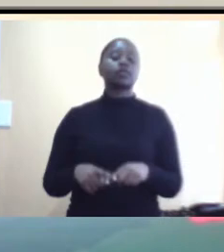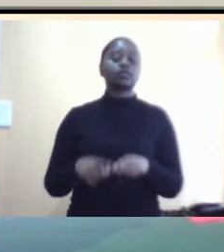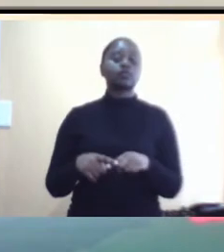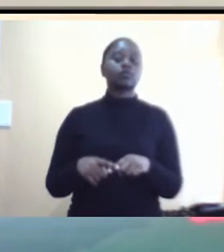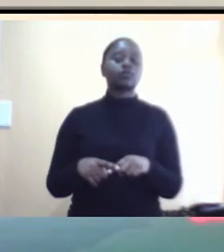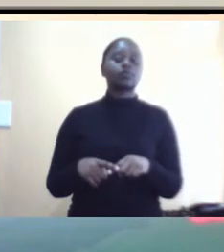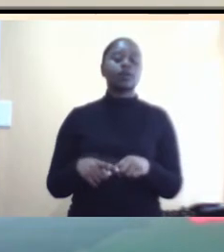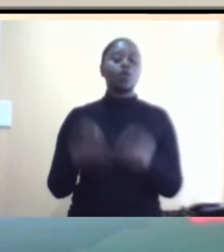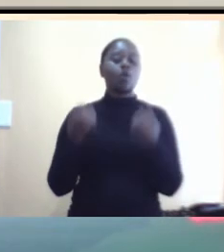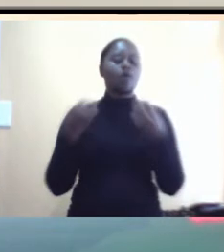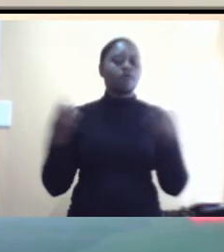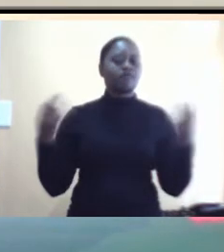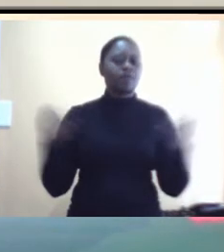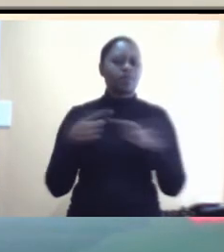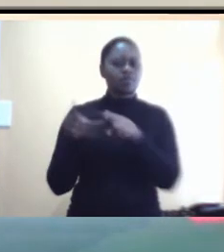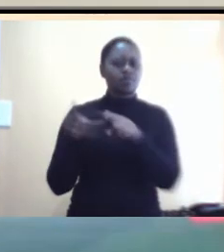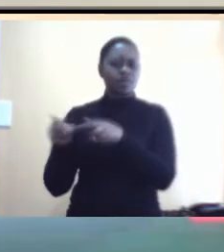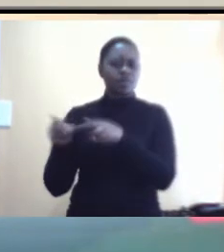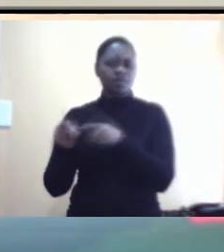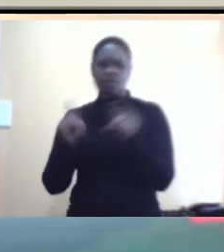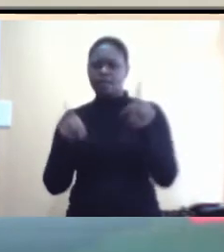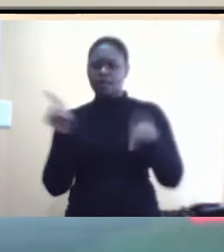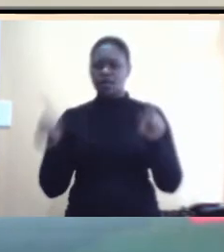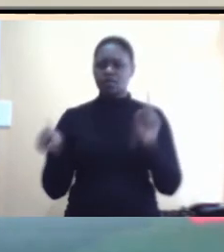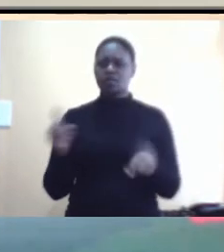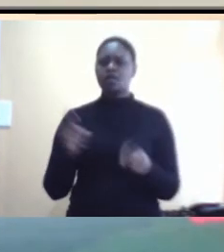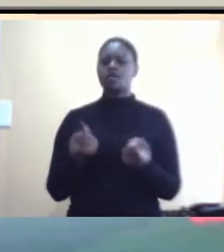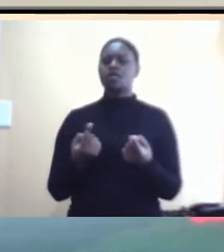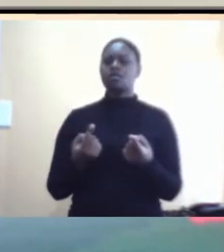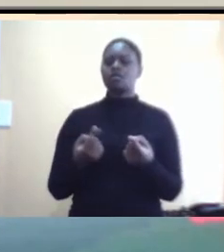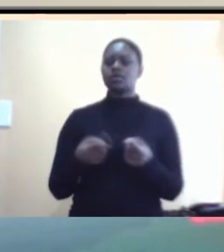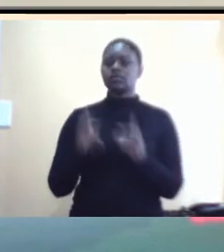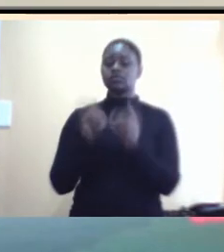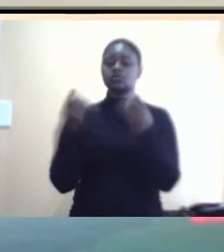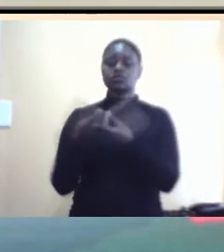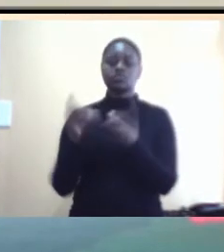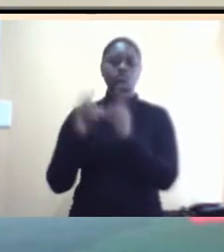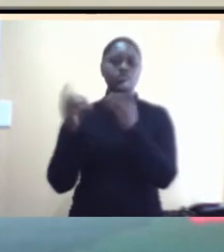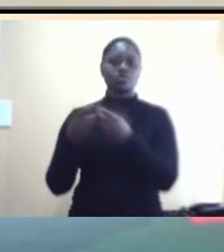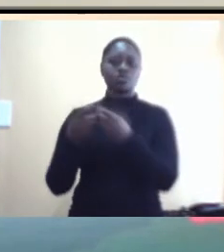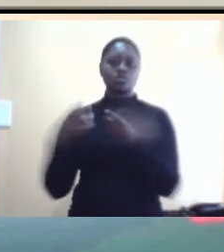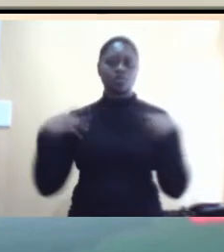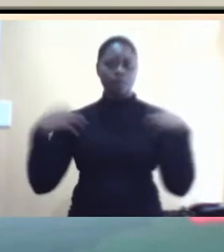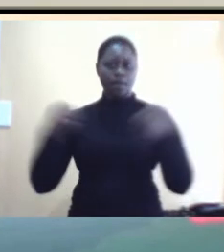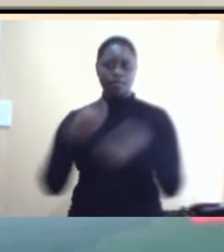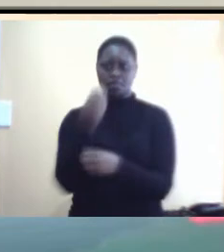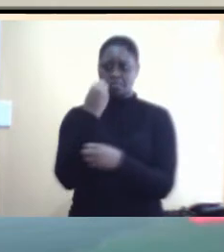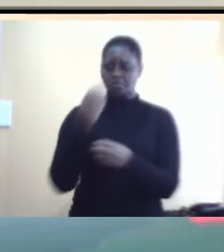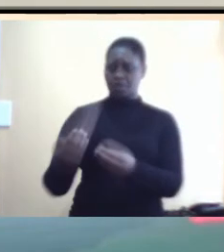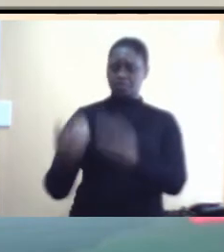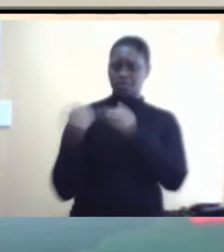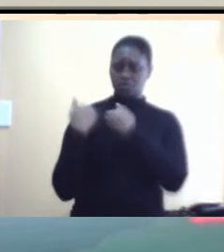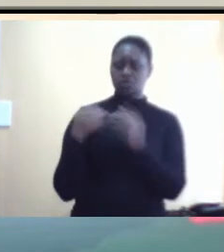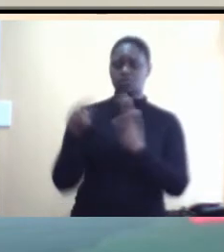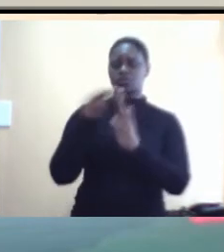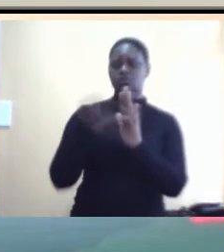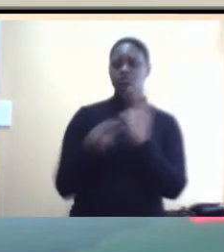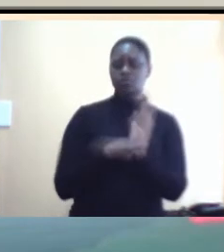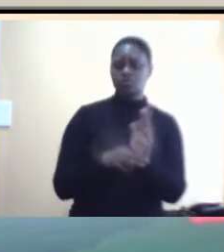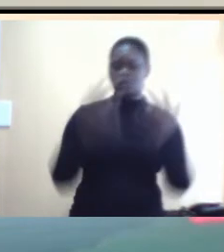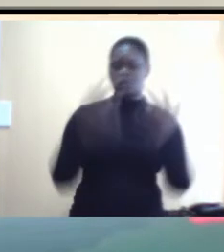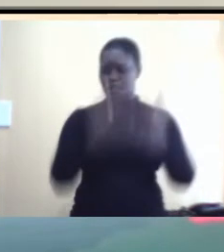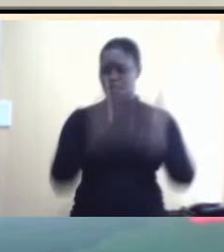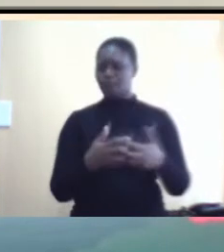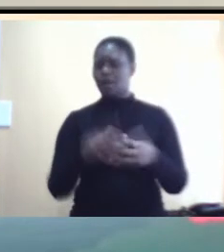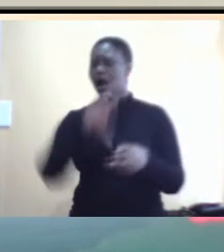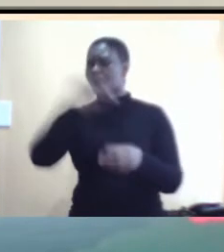this is dependent on a number of various variables, the department will seek to strengthen food security programs in cooperation with